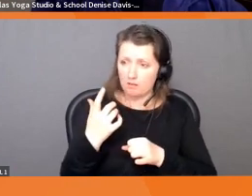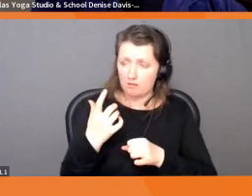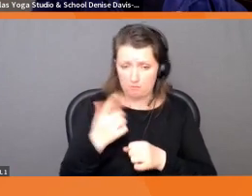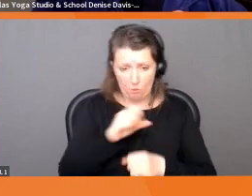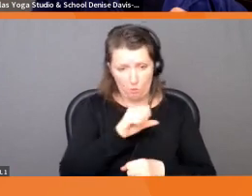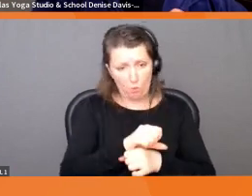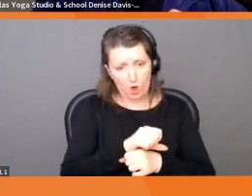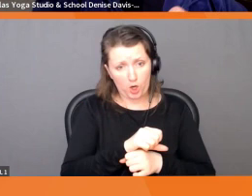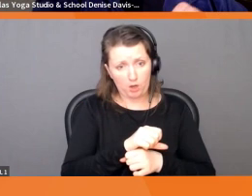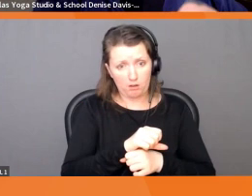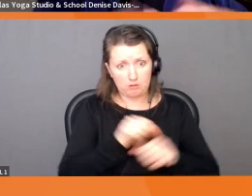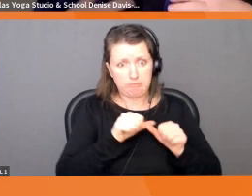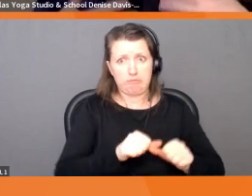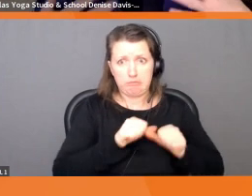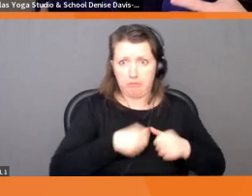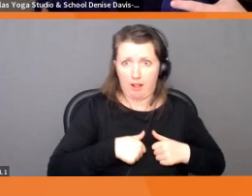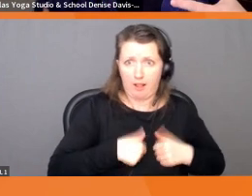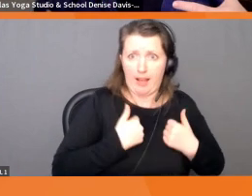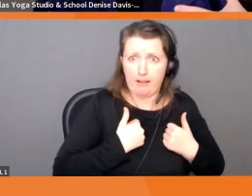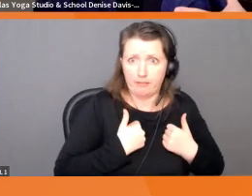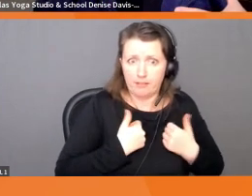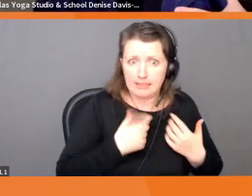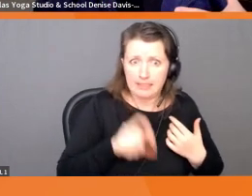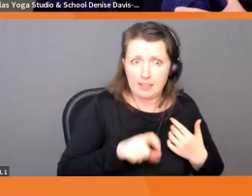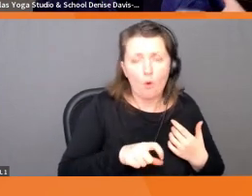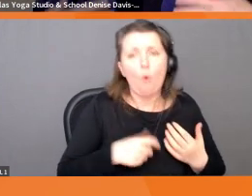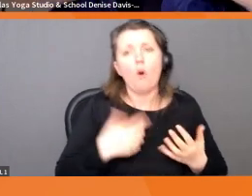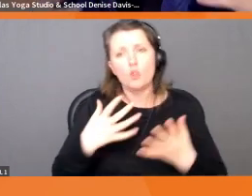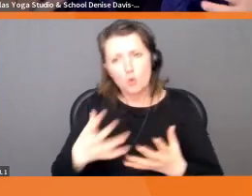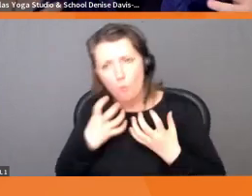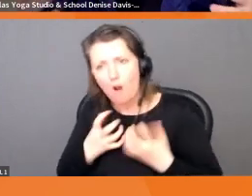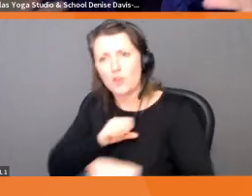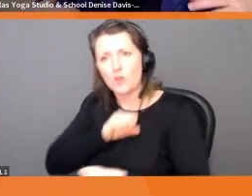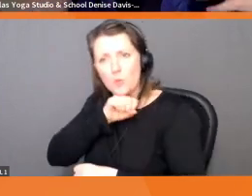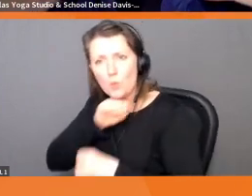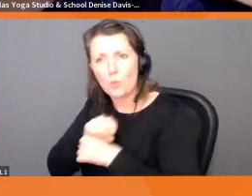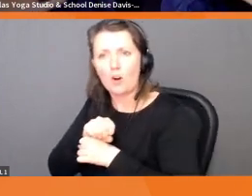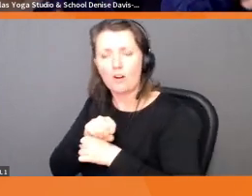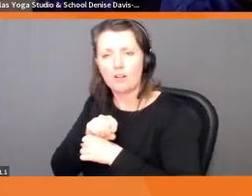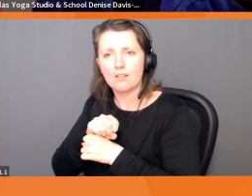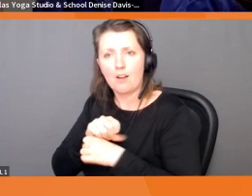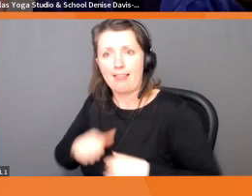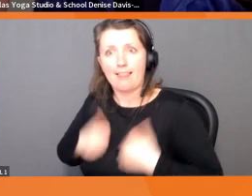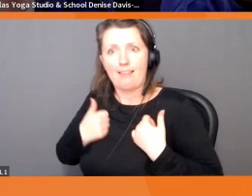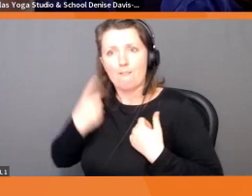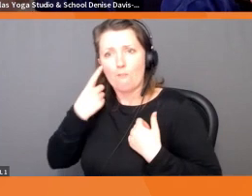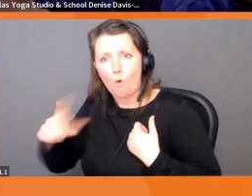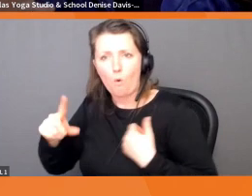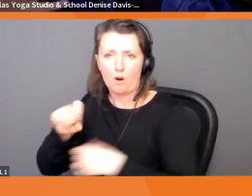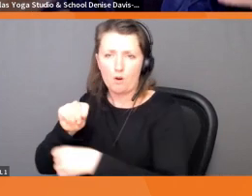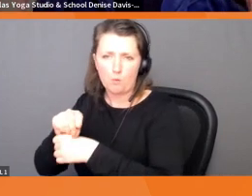entrepreneurs. Oftentimes we start with a passion business, and our passion is strong, and we want to make a difference.